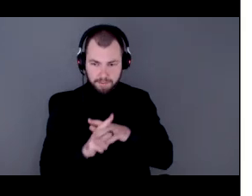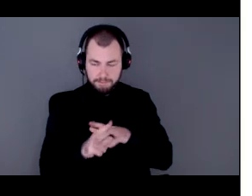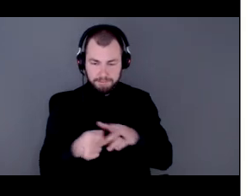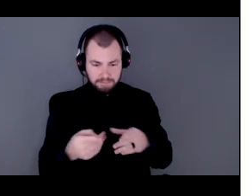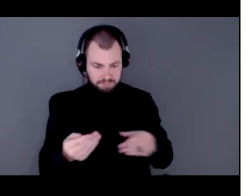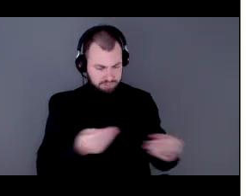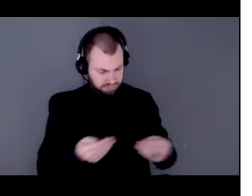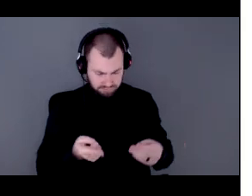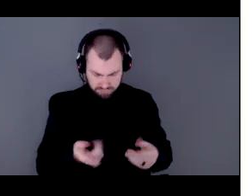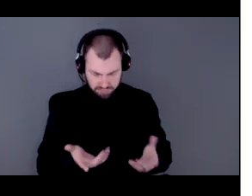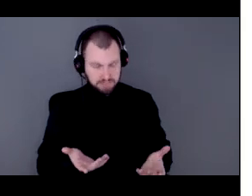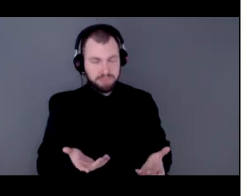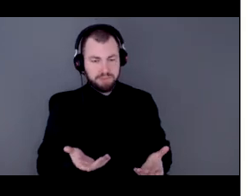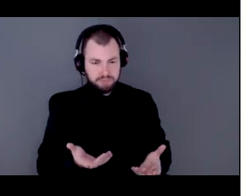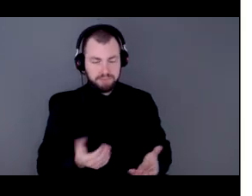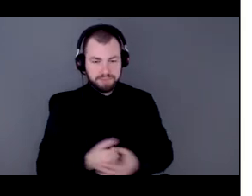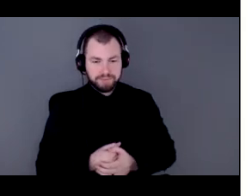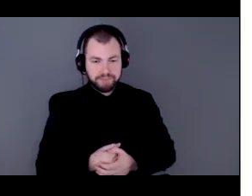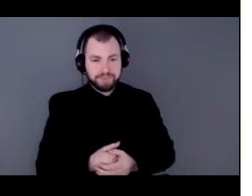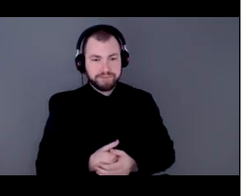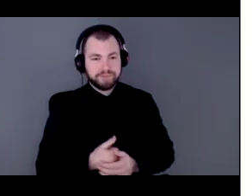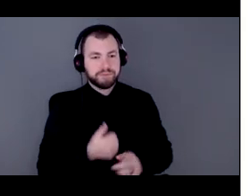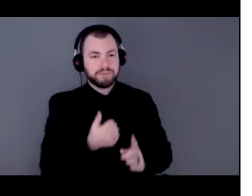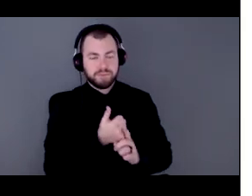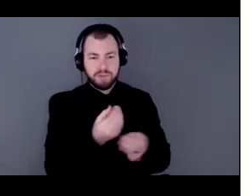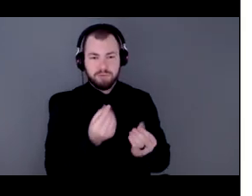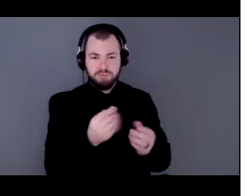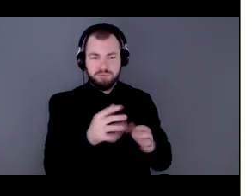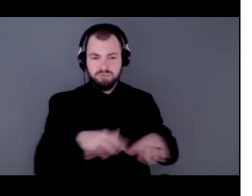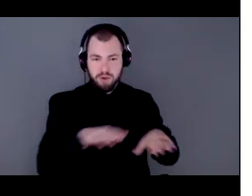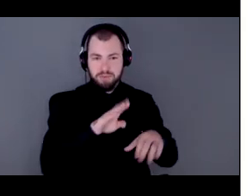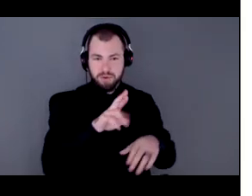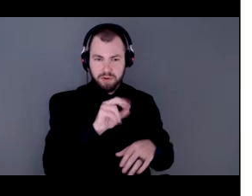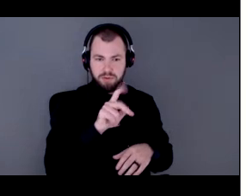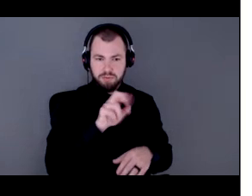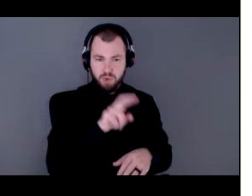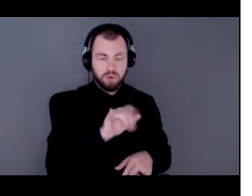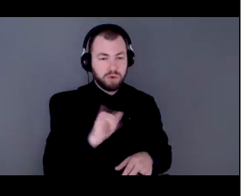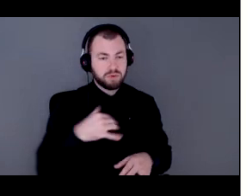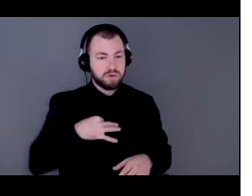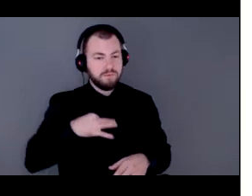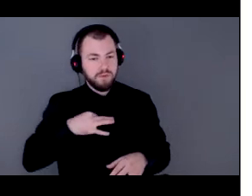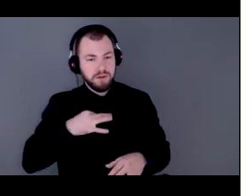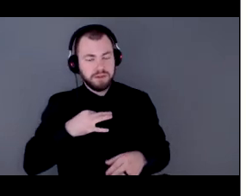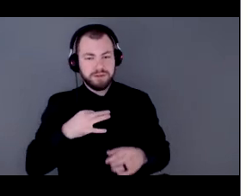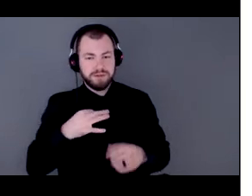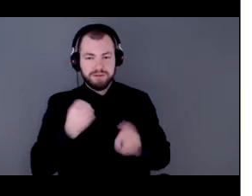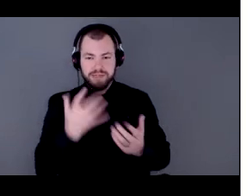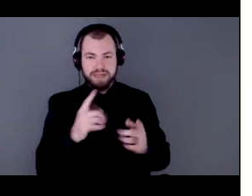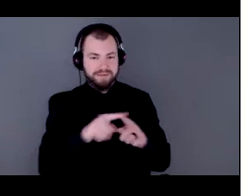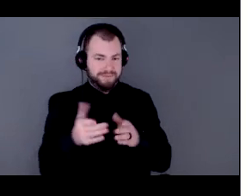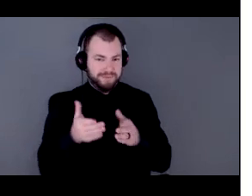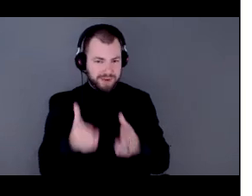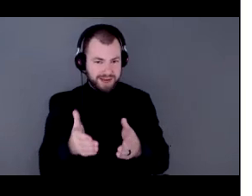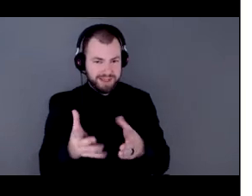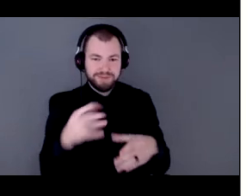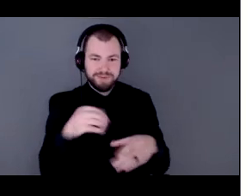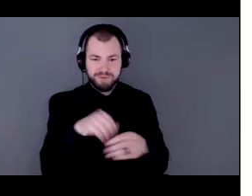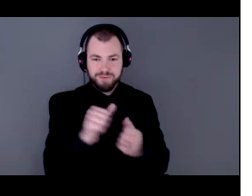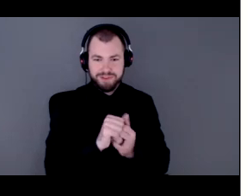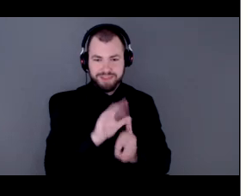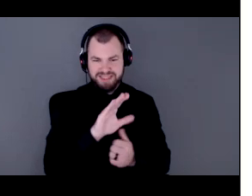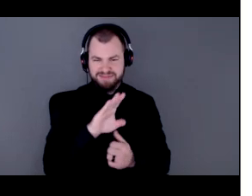area. She's a broker, a real estate broker, but she also volunteers in a lot of different ways, including with the Chirping Bird Society.